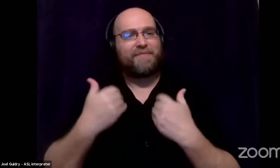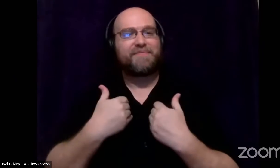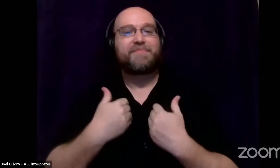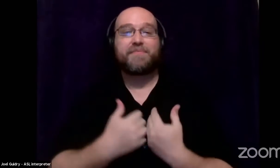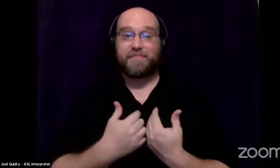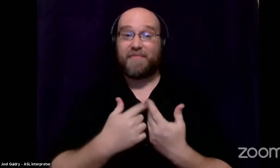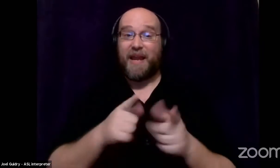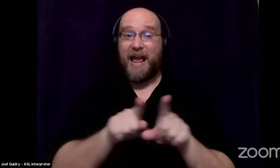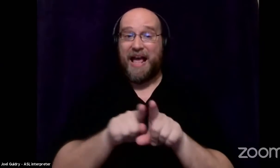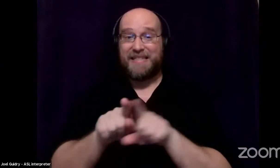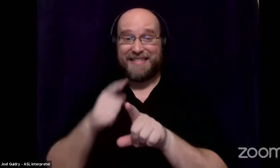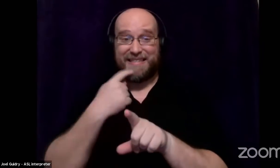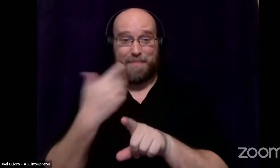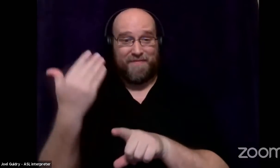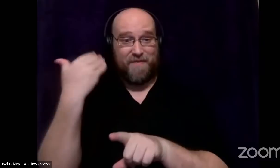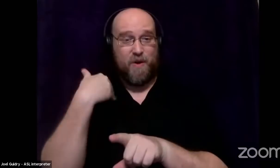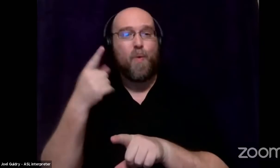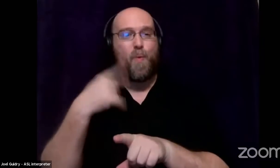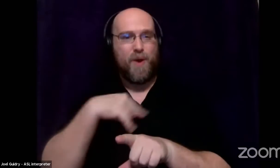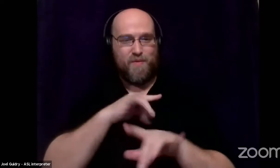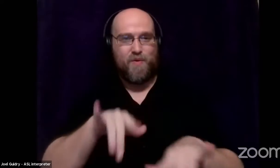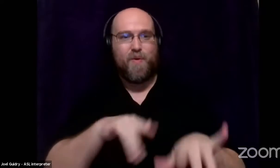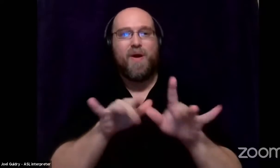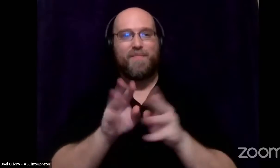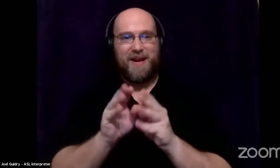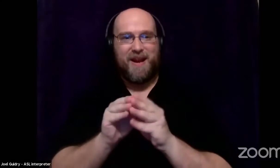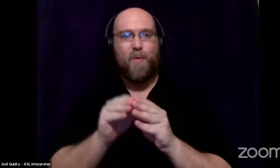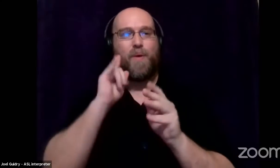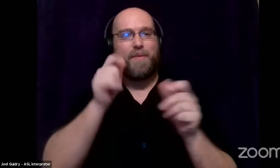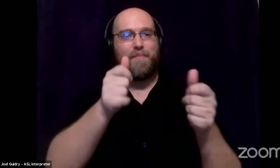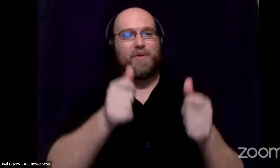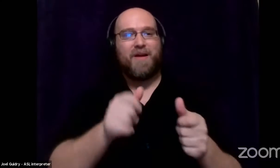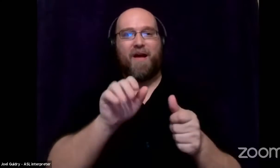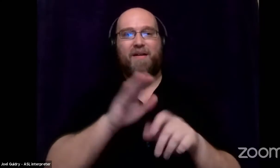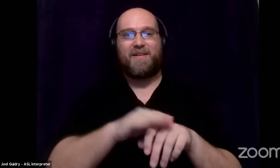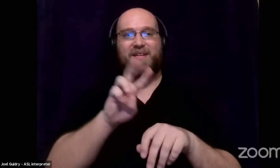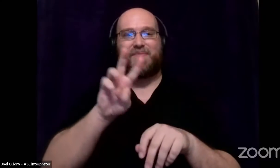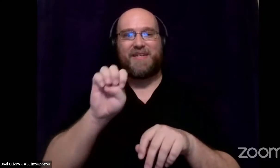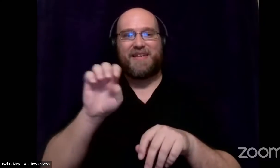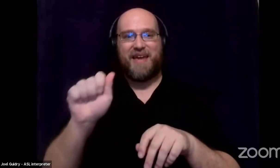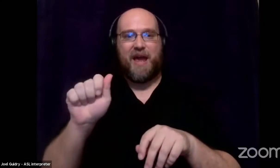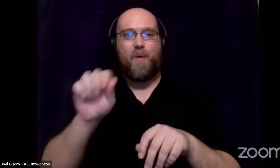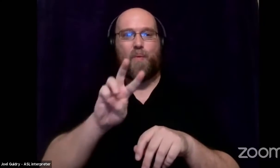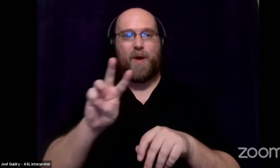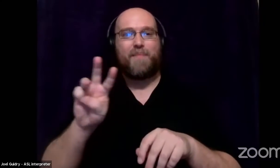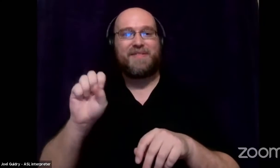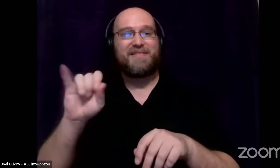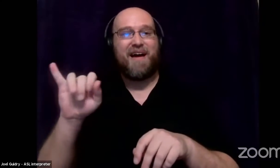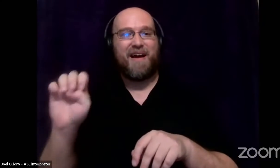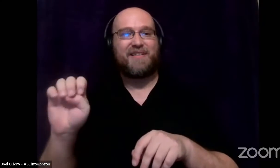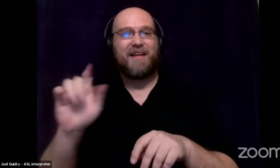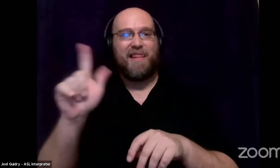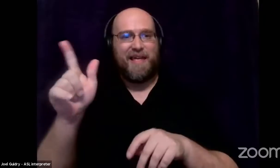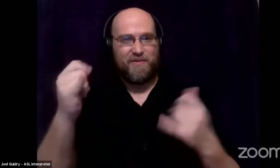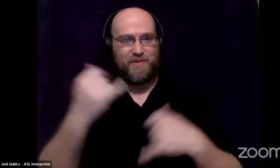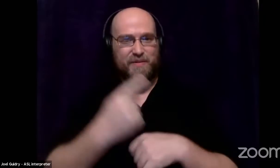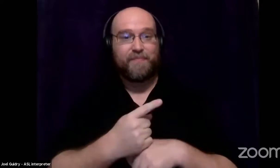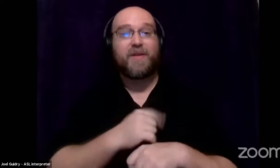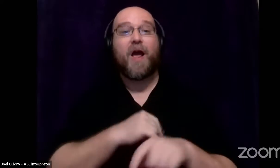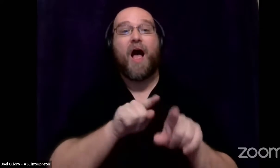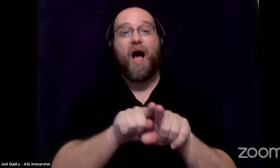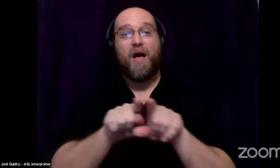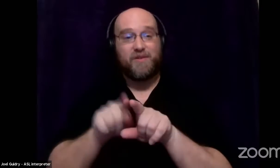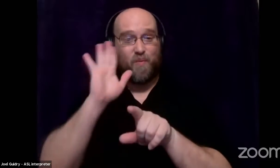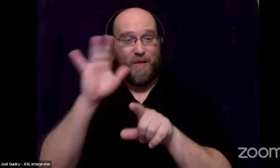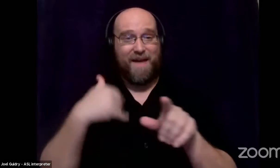recording the meeting and it'll be posted on the WEA website later today. We'll also post a link to the L&I requirements and a checklist and